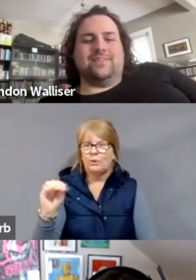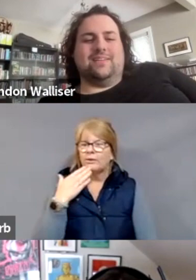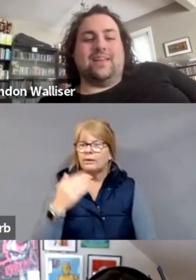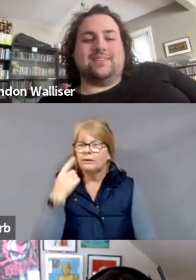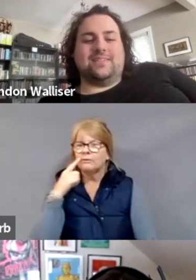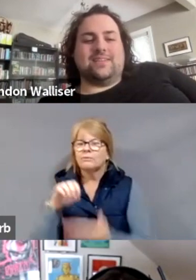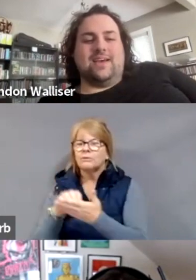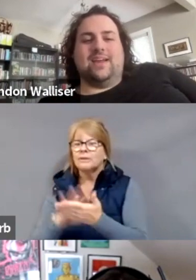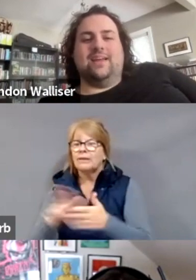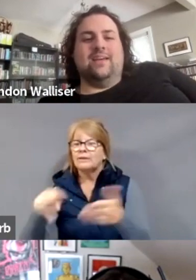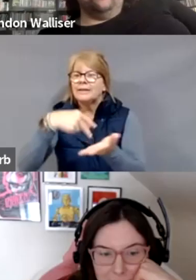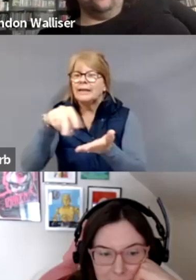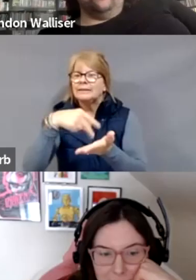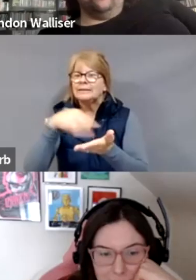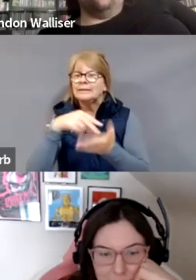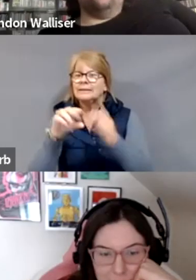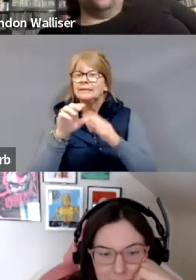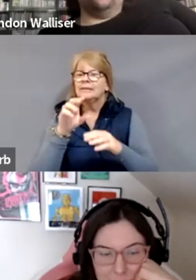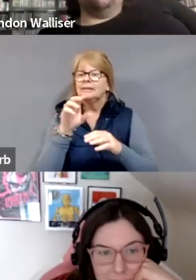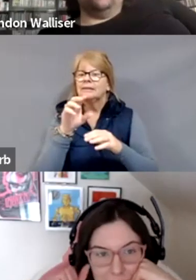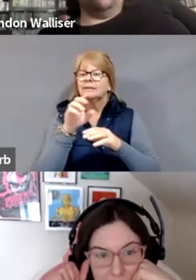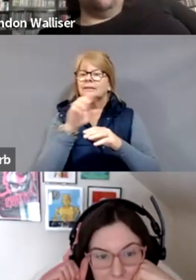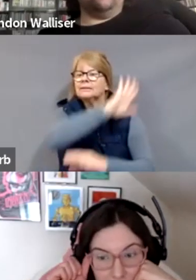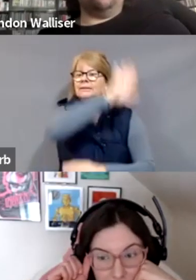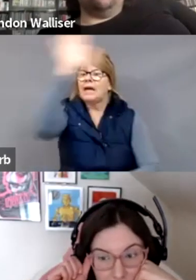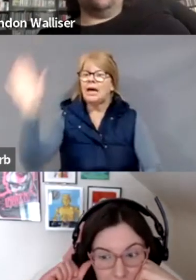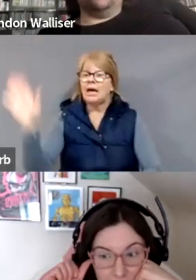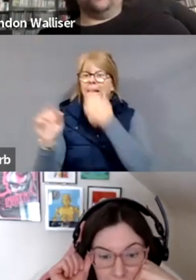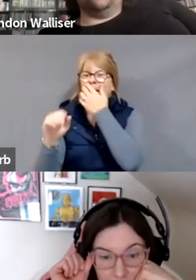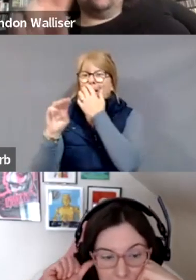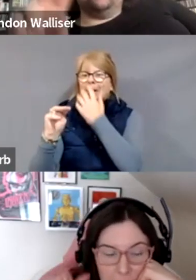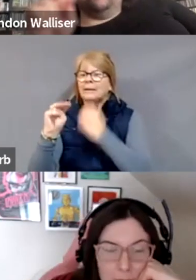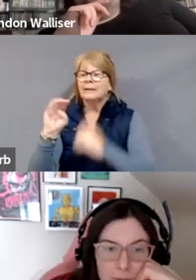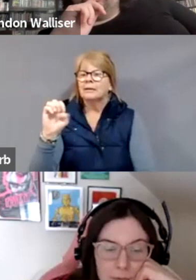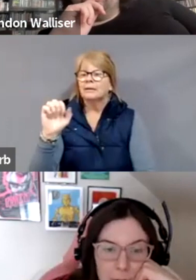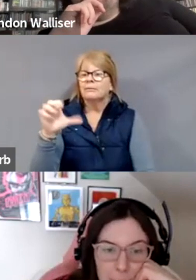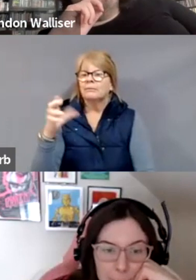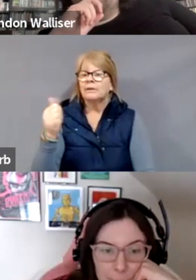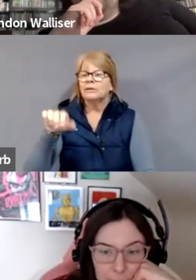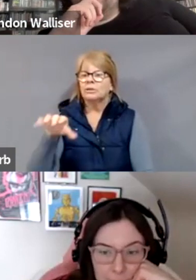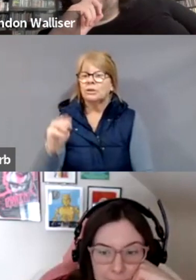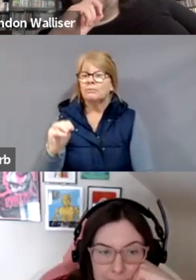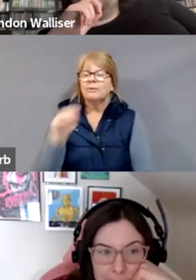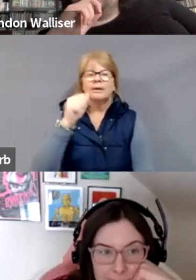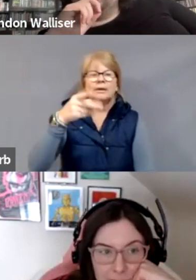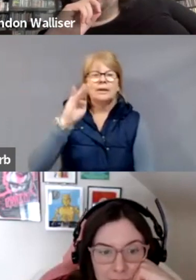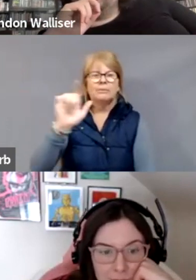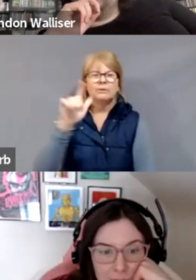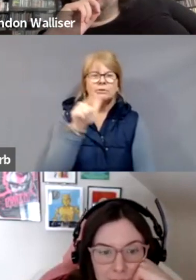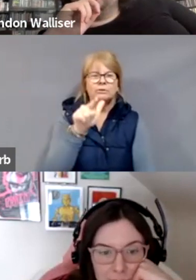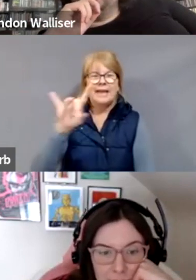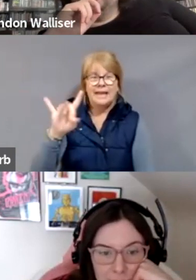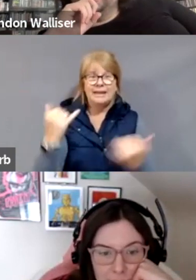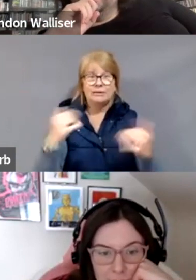chat, which is at Dancing Sky Theater in Meacham on April 28th. Jennifer or Heather, do you have anything coming up that you want